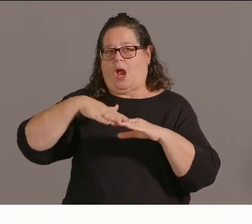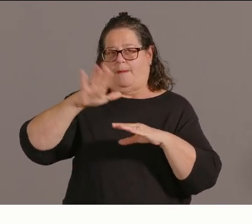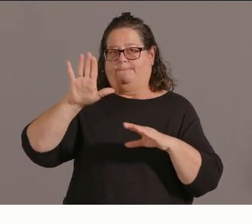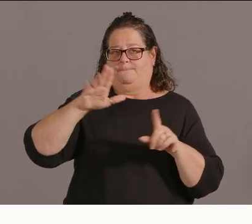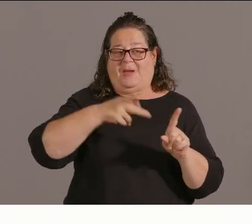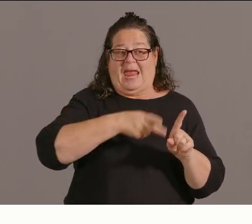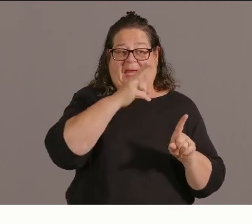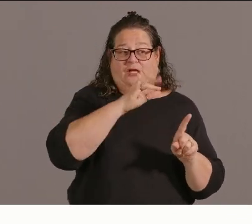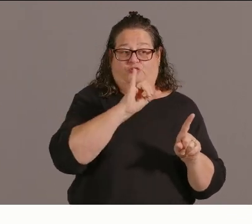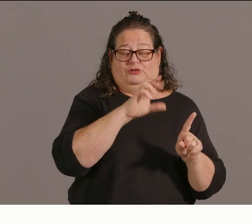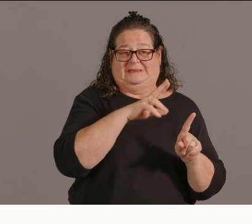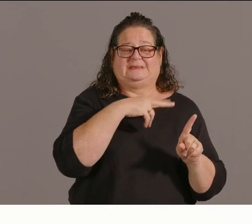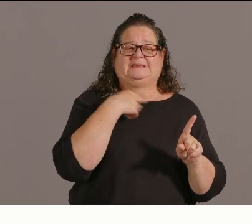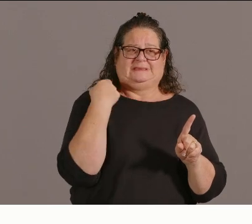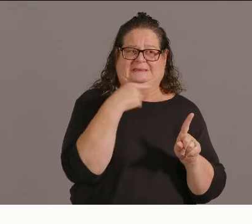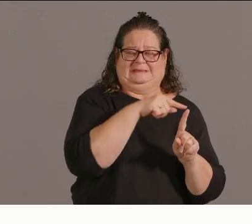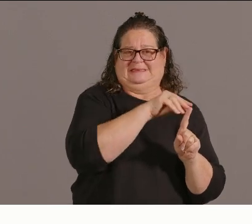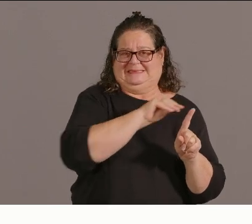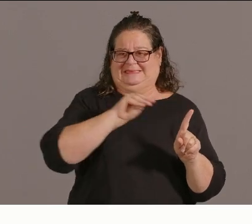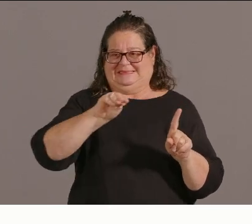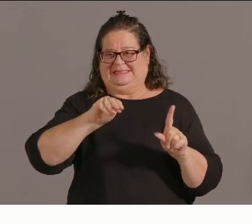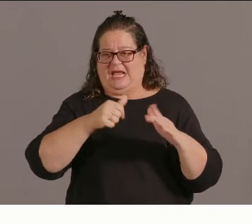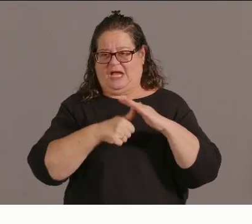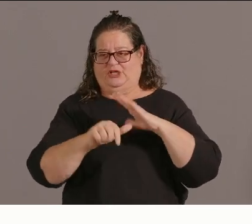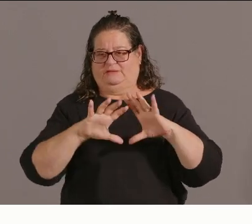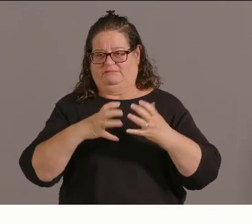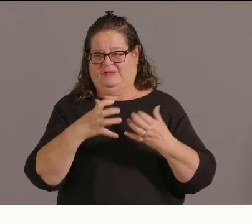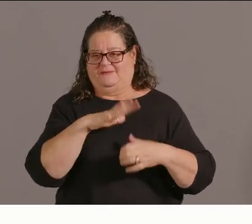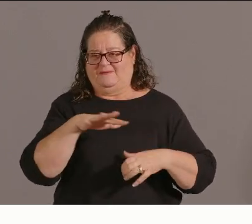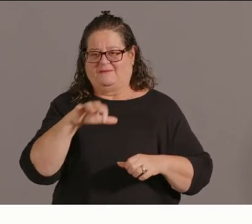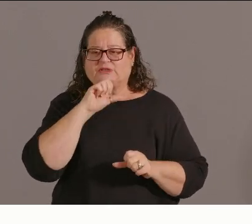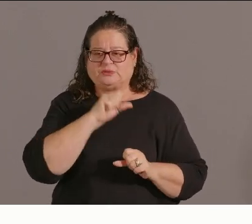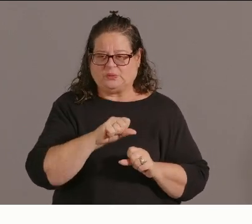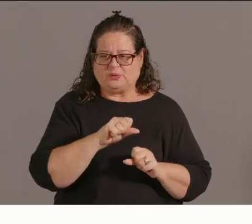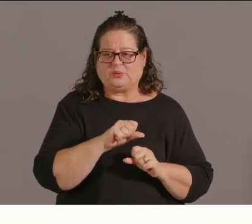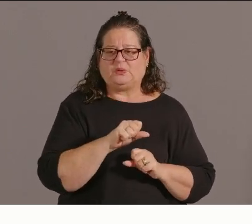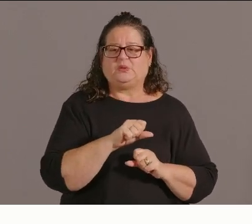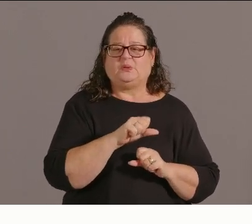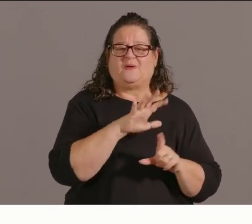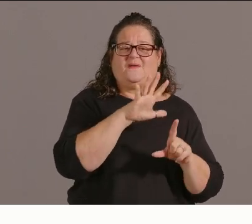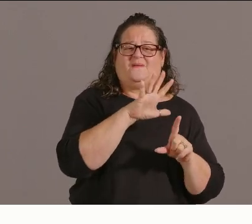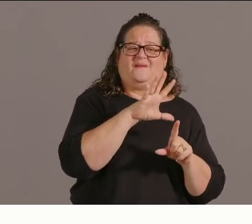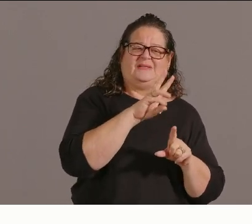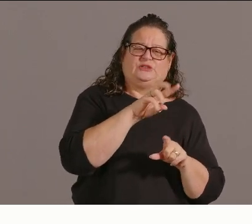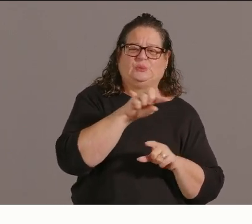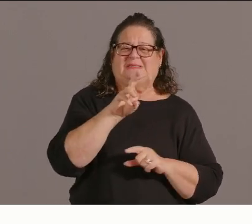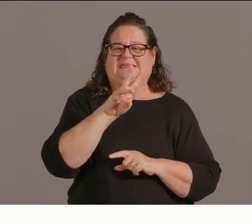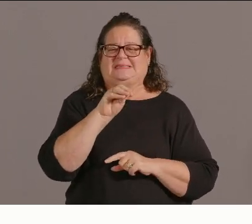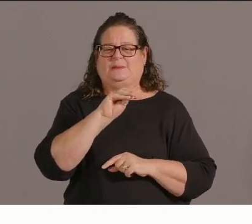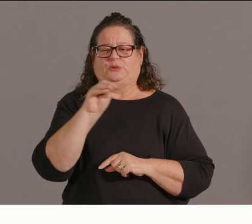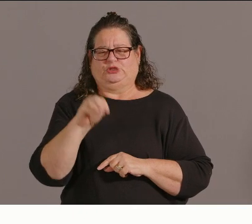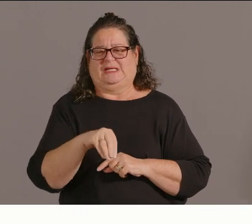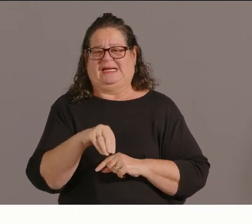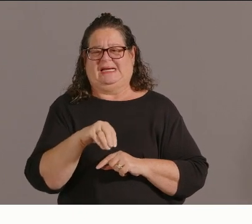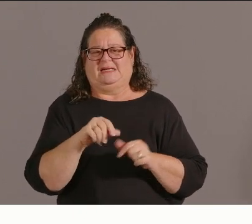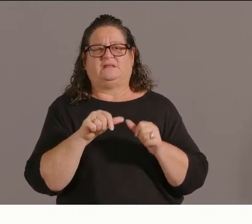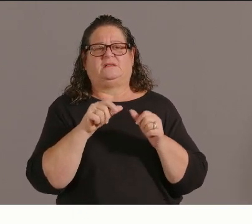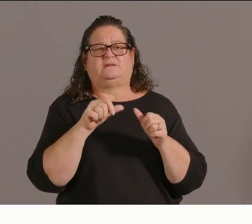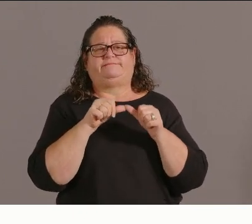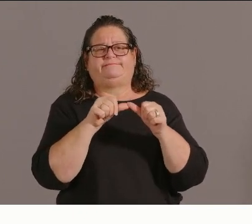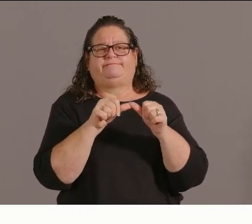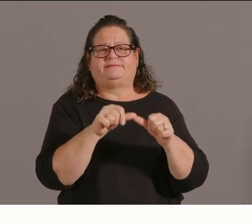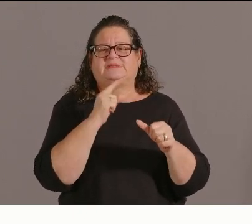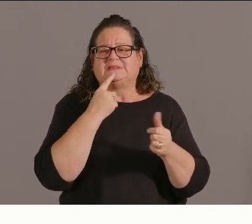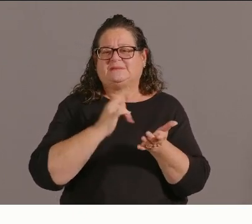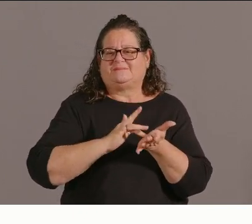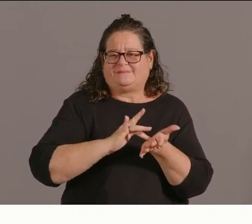between 56 and 66% of all Arizonans that have a chronic medical condition, putting them at risk for severe